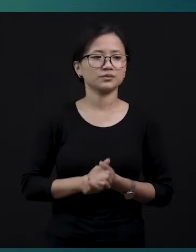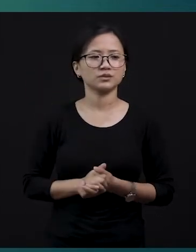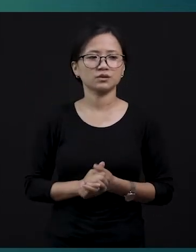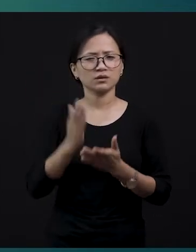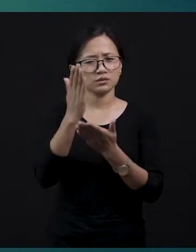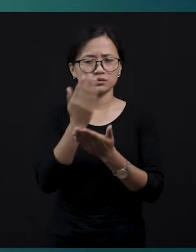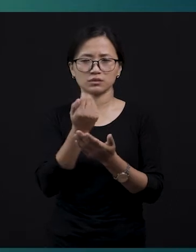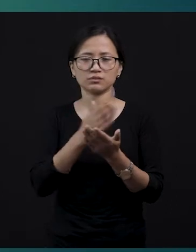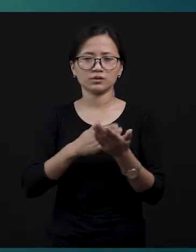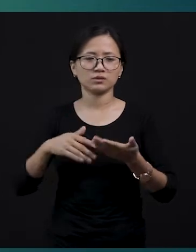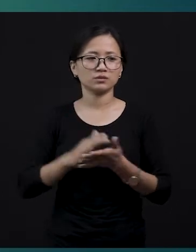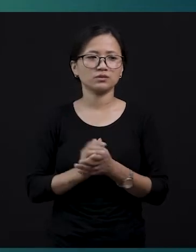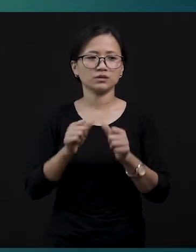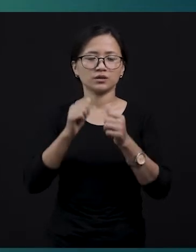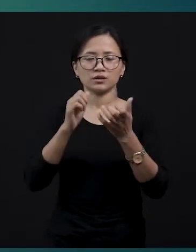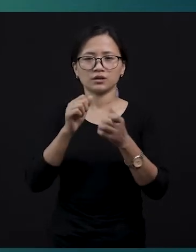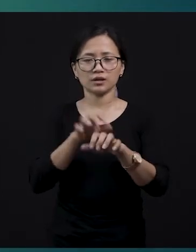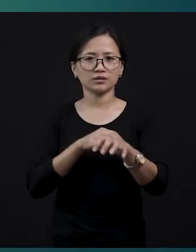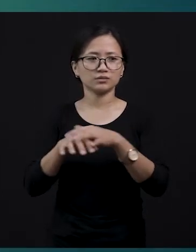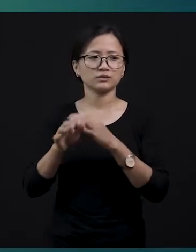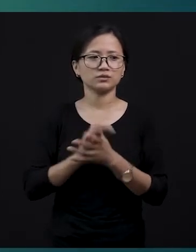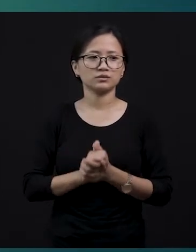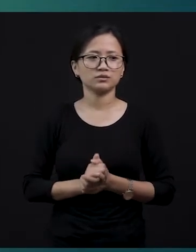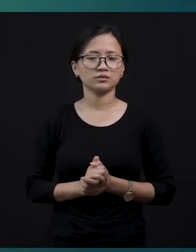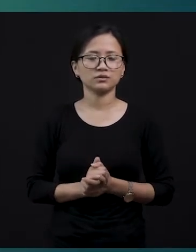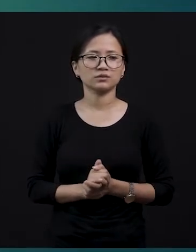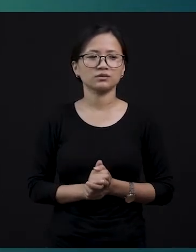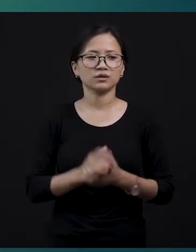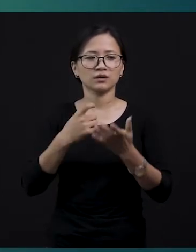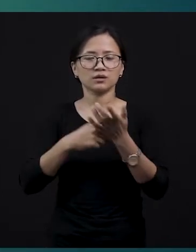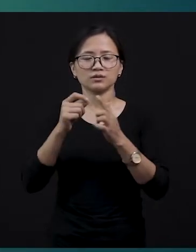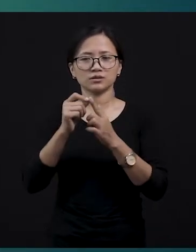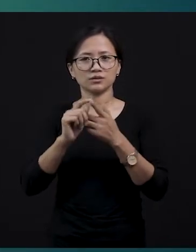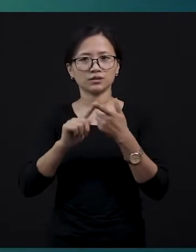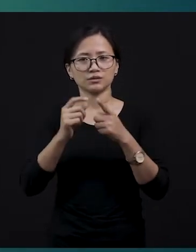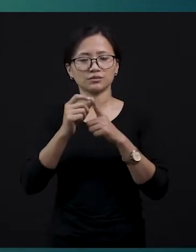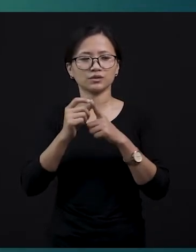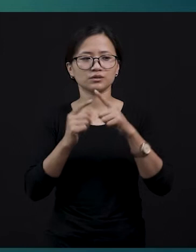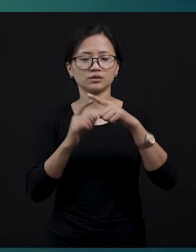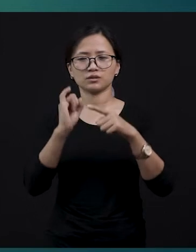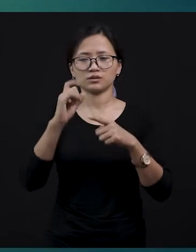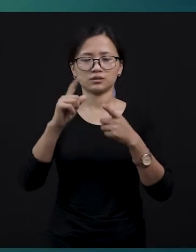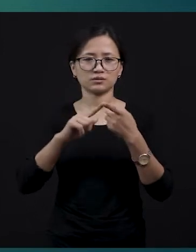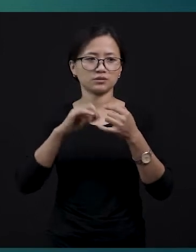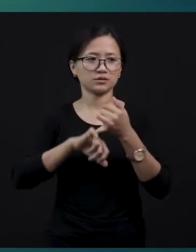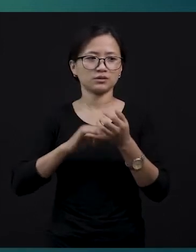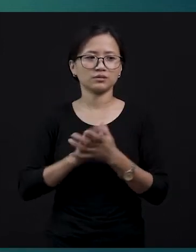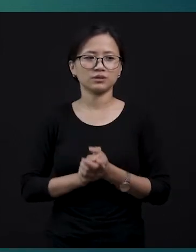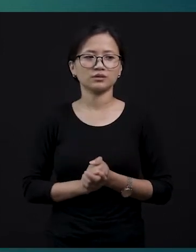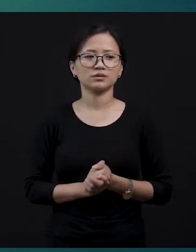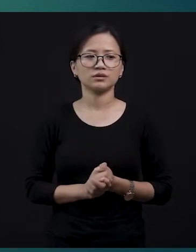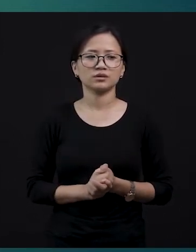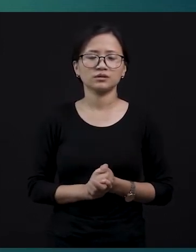animals that lives there. Example, the reptiles. Reptiles would be the snakes, okay, that crawls on the ground. Those will be called